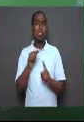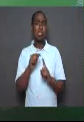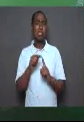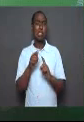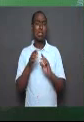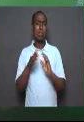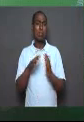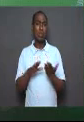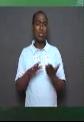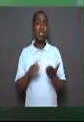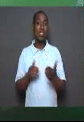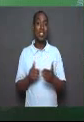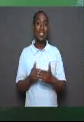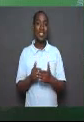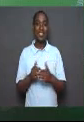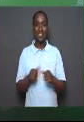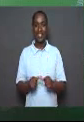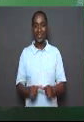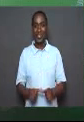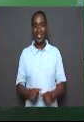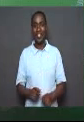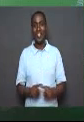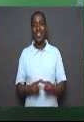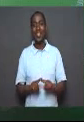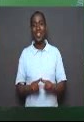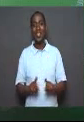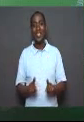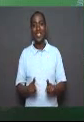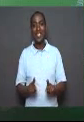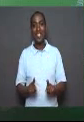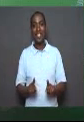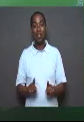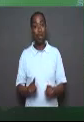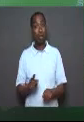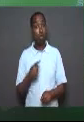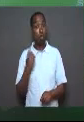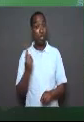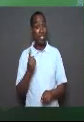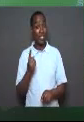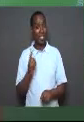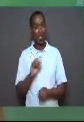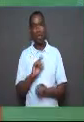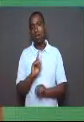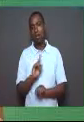person's life. But this is not always the case.